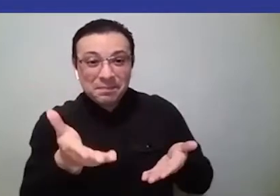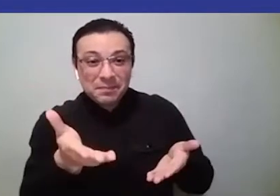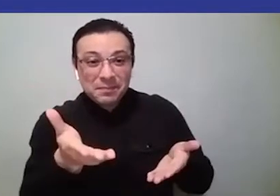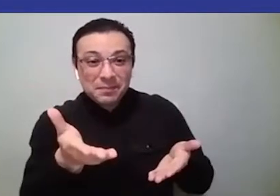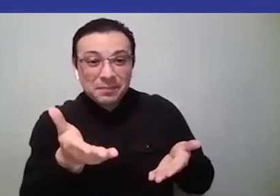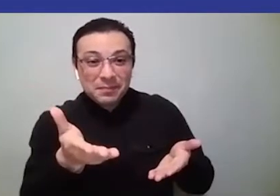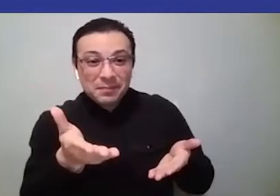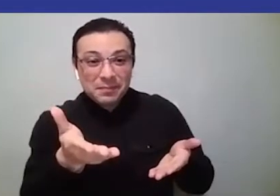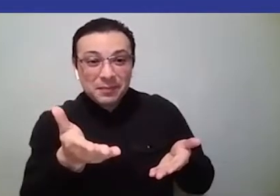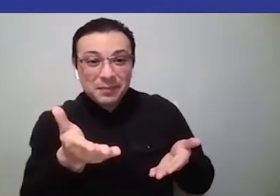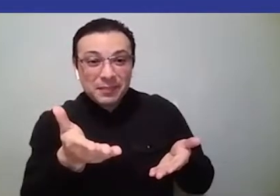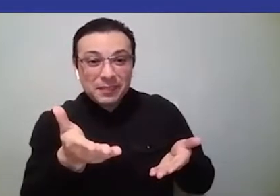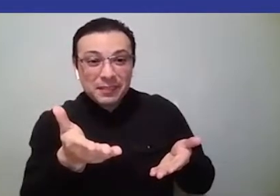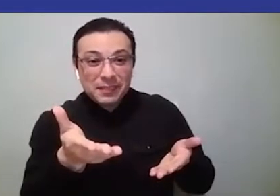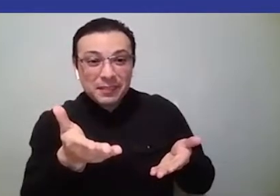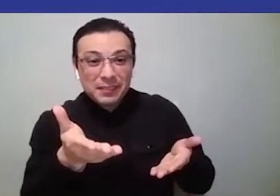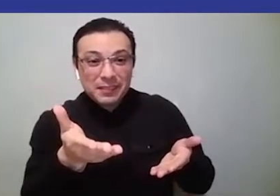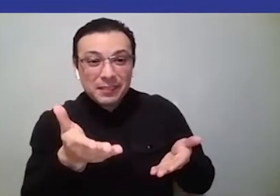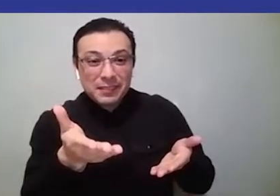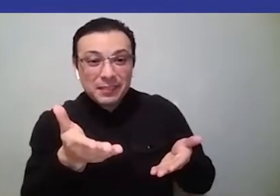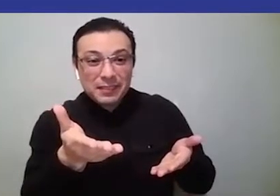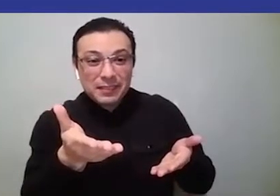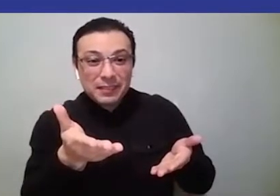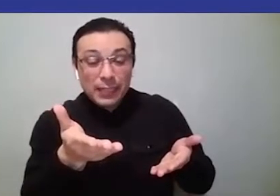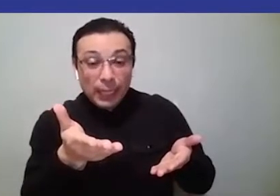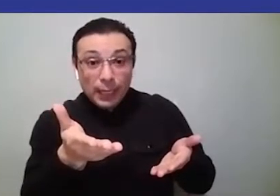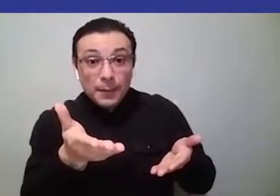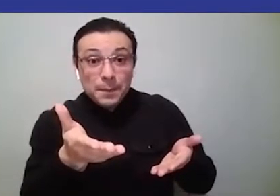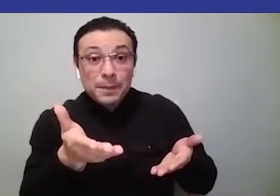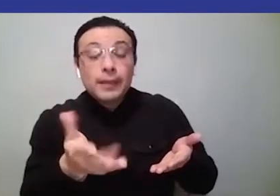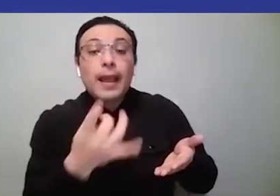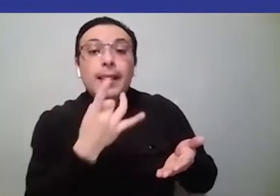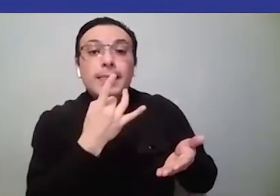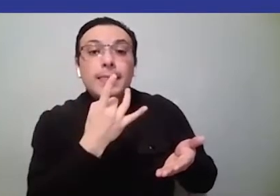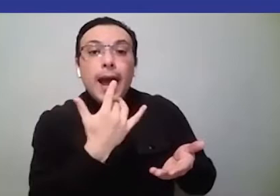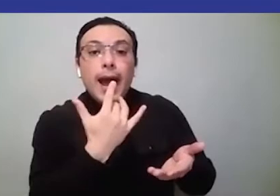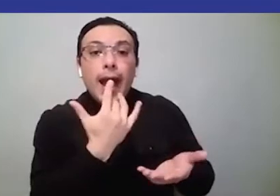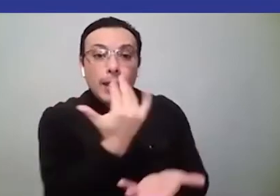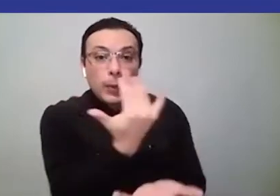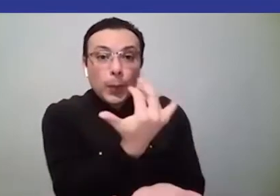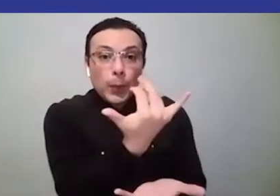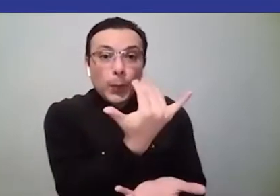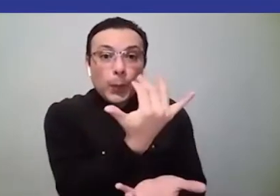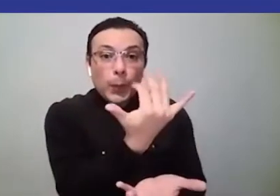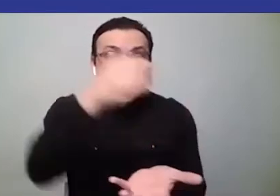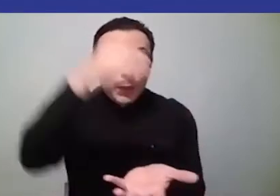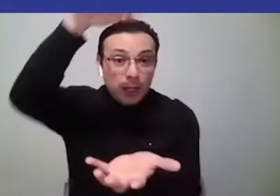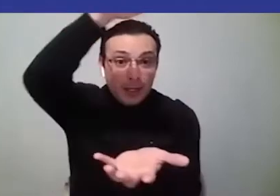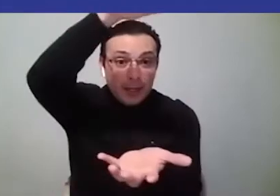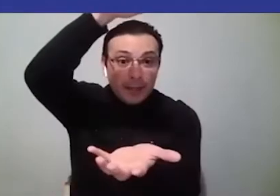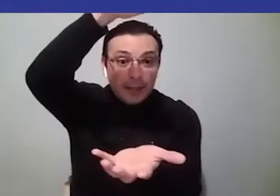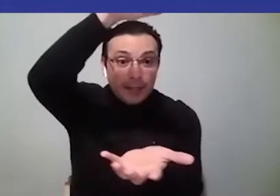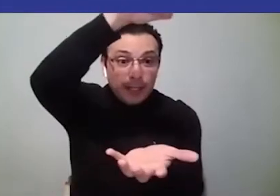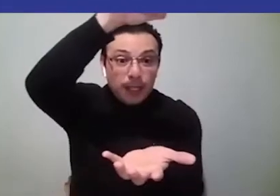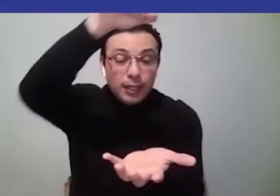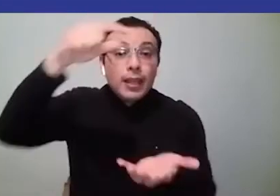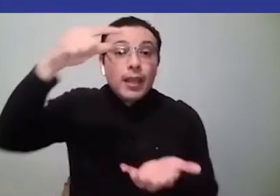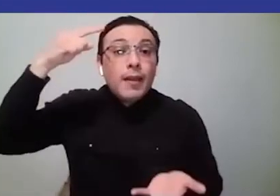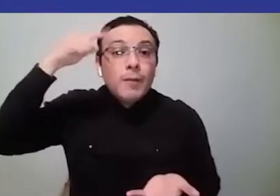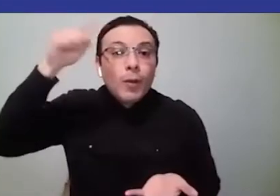a fishskin lantern that I made in order to make this dance called